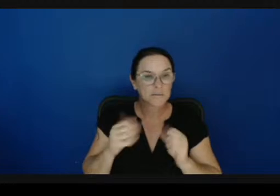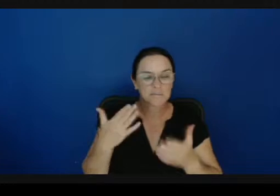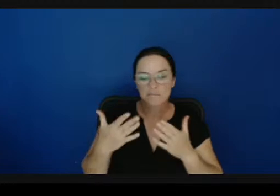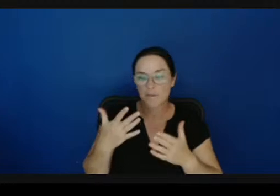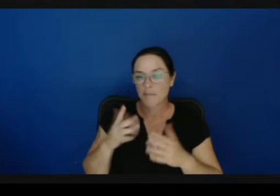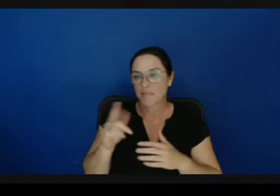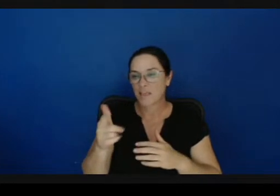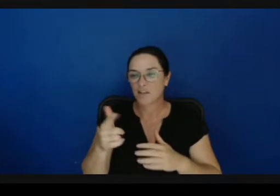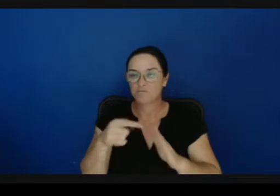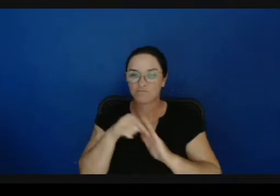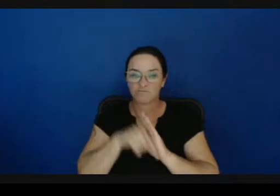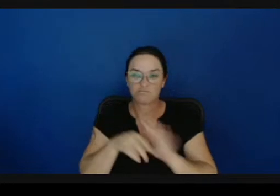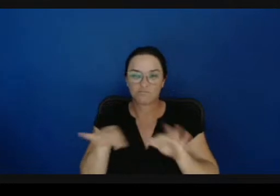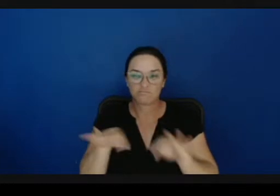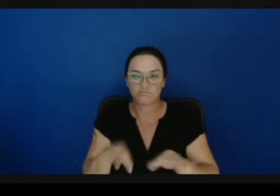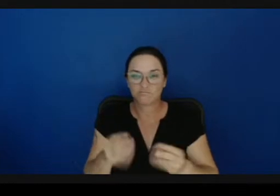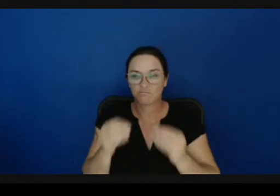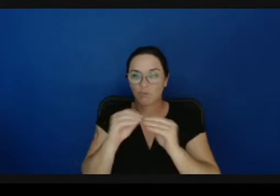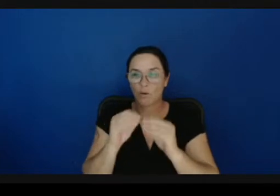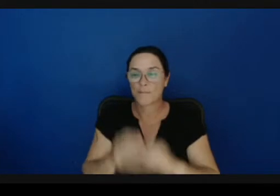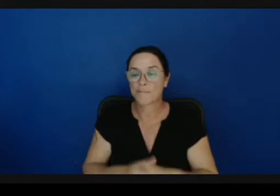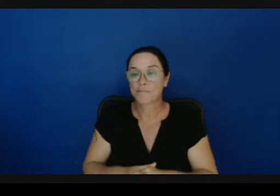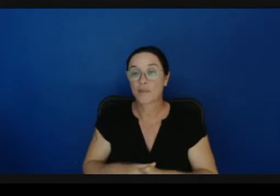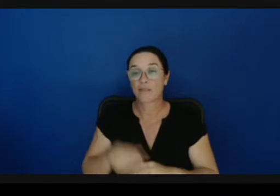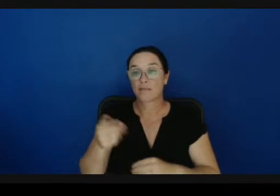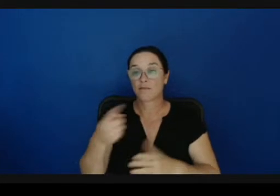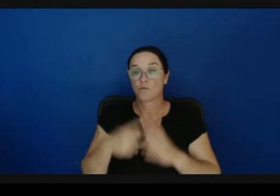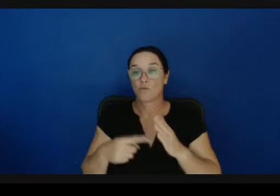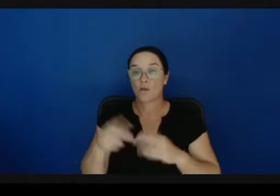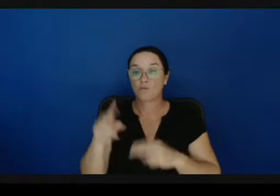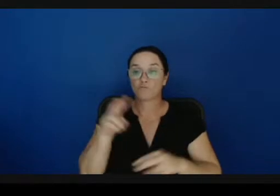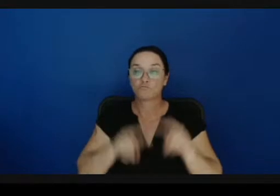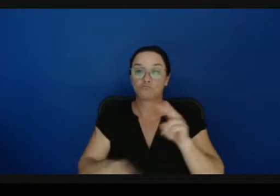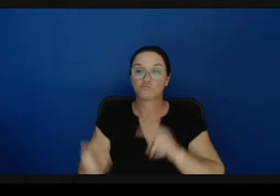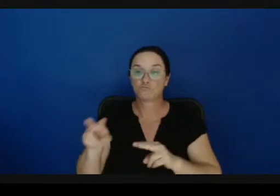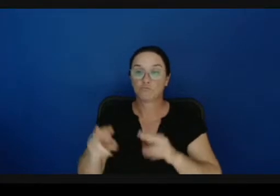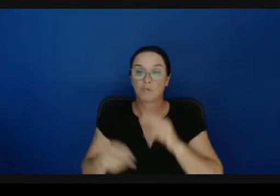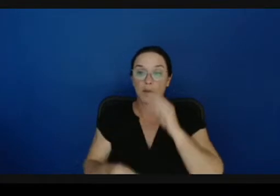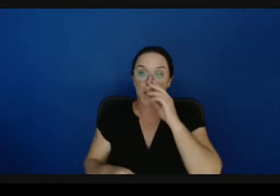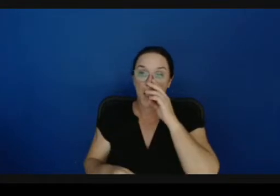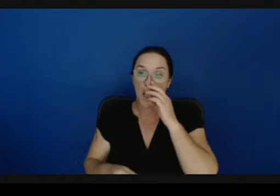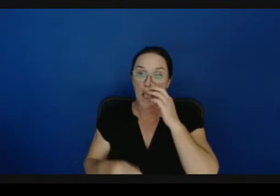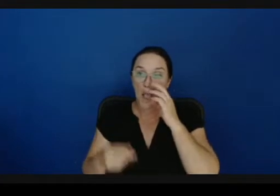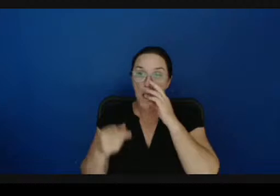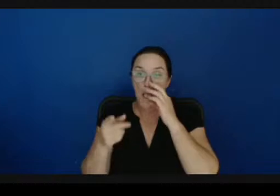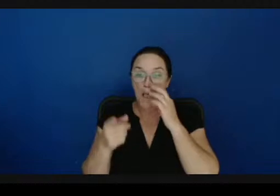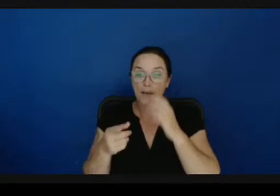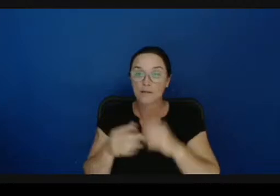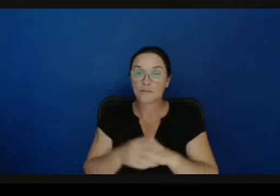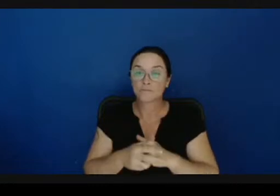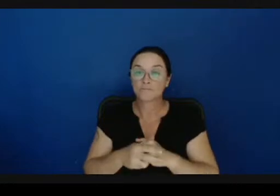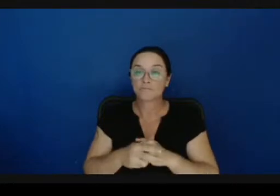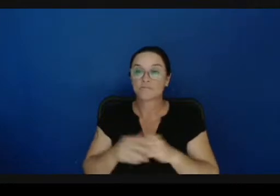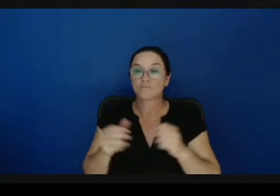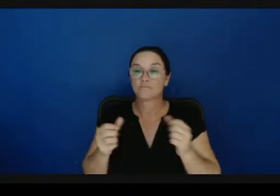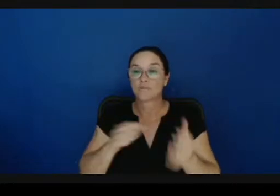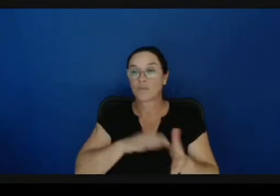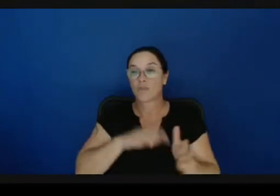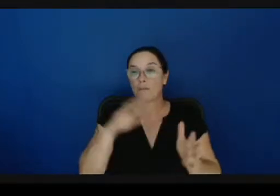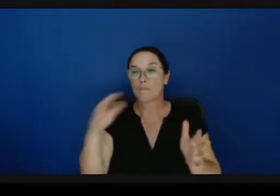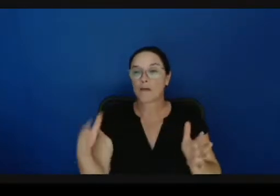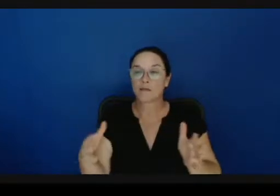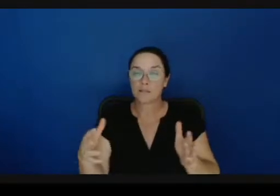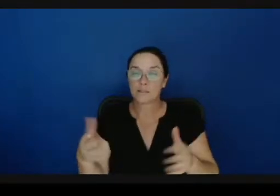here. Here's what they're looking at. This is an image of the relative abundance